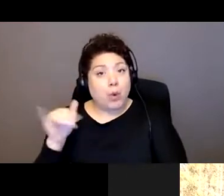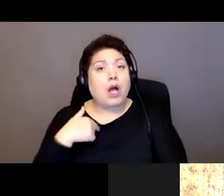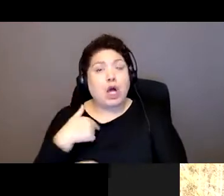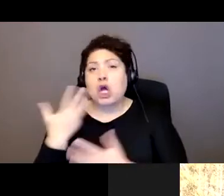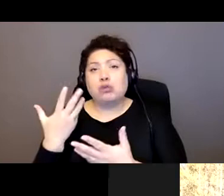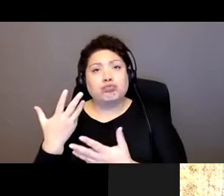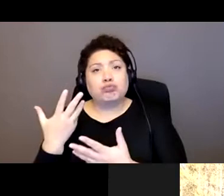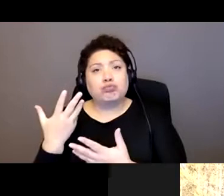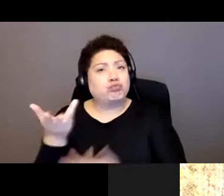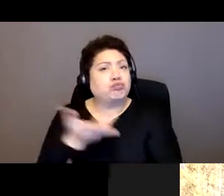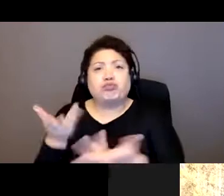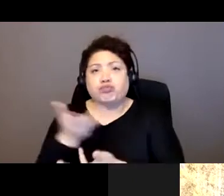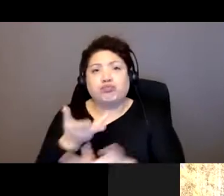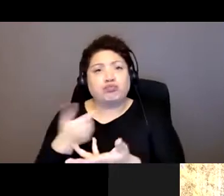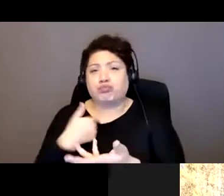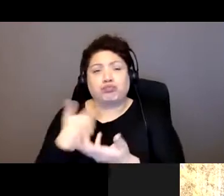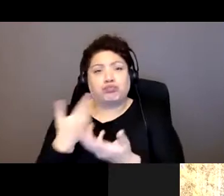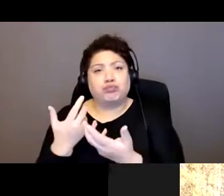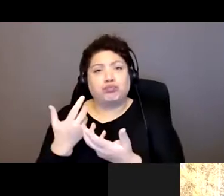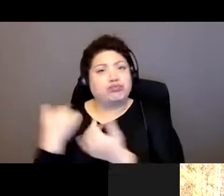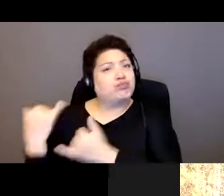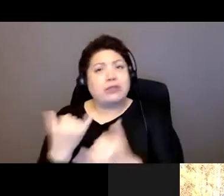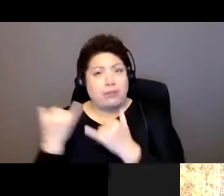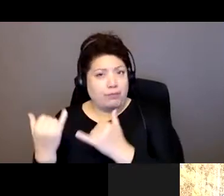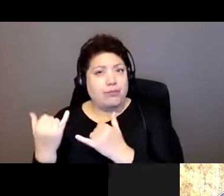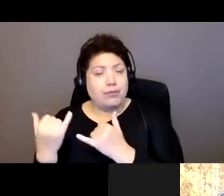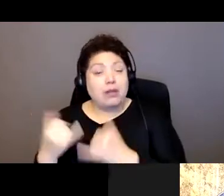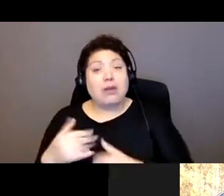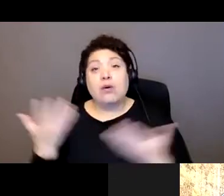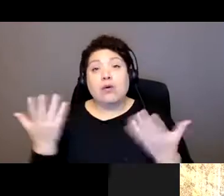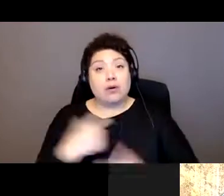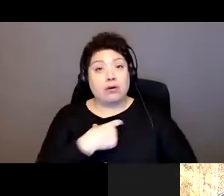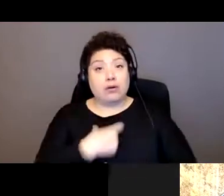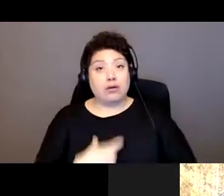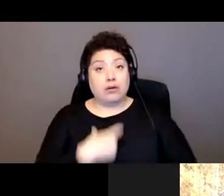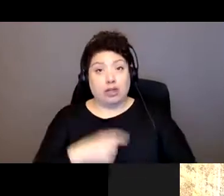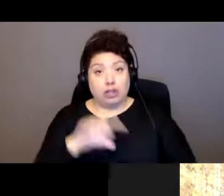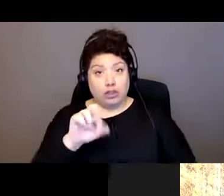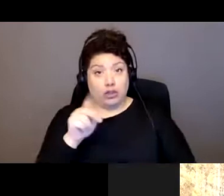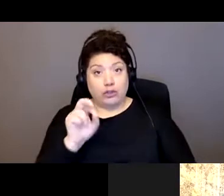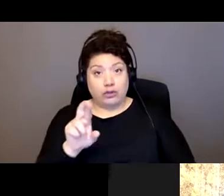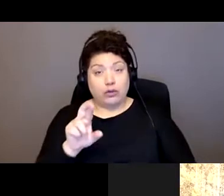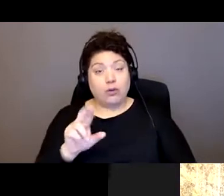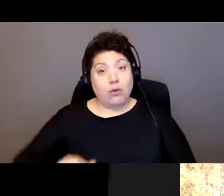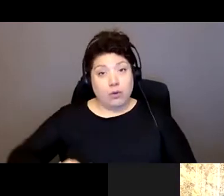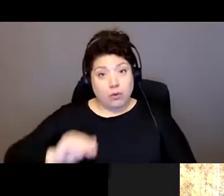So on that note, the differences on gender as you're growing up and finding yourself and things like